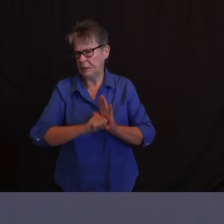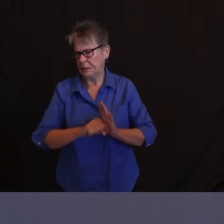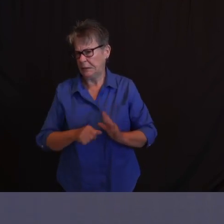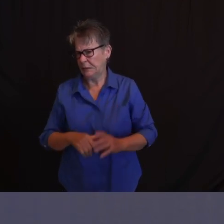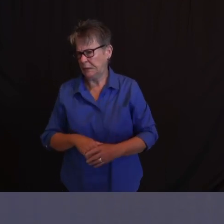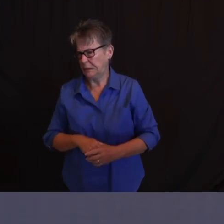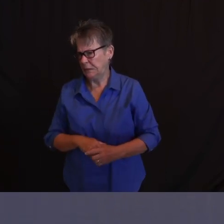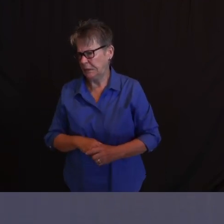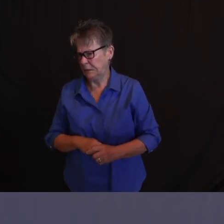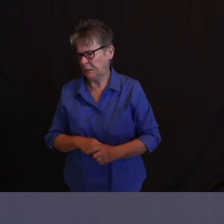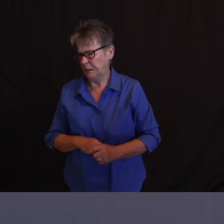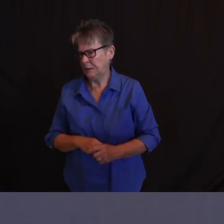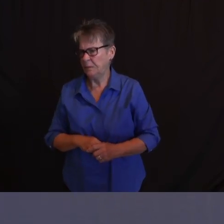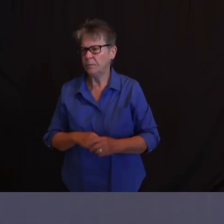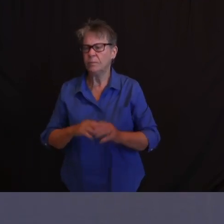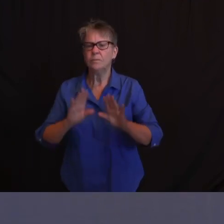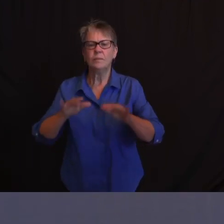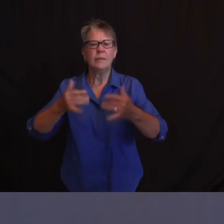that.